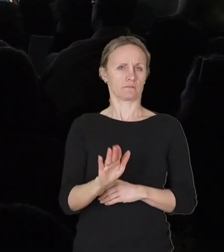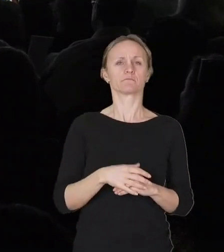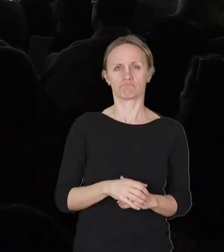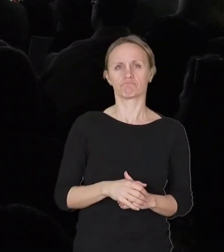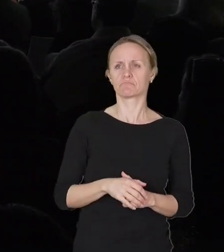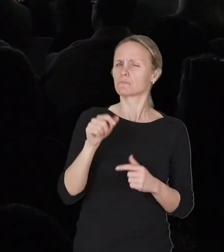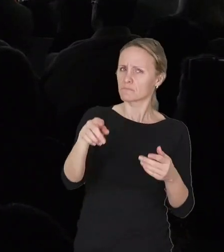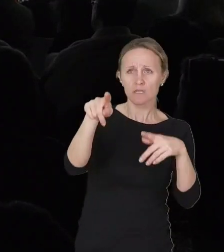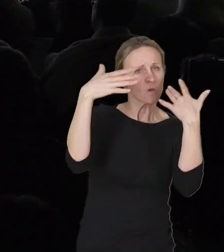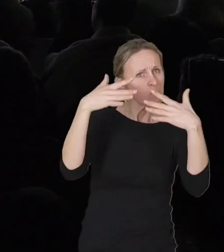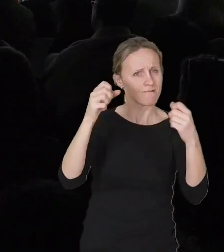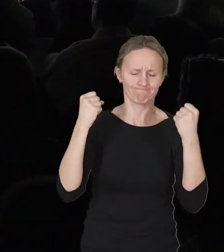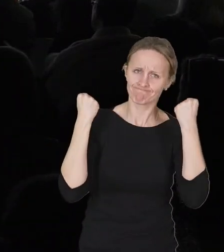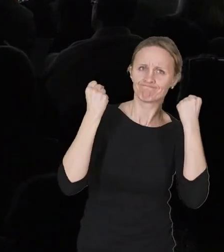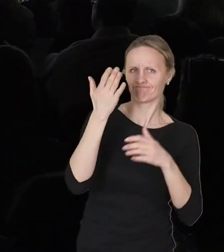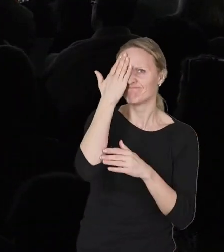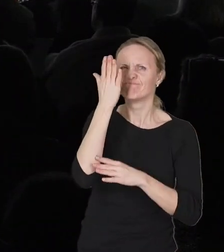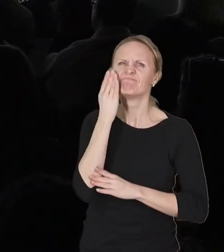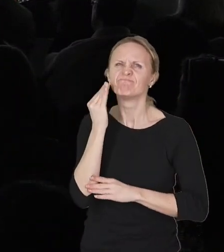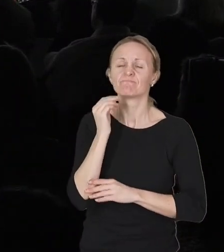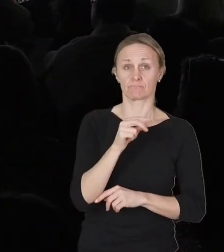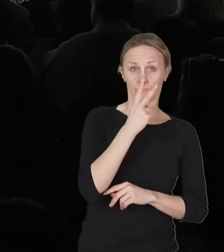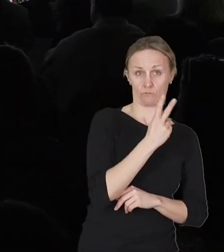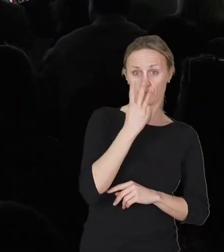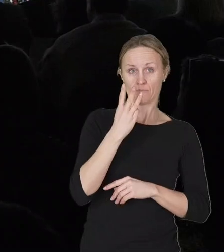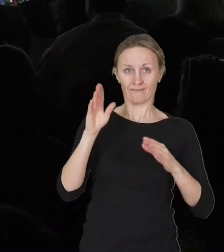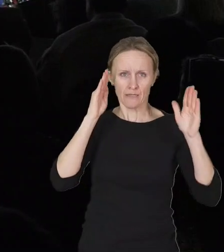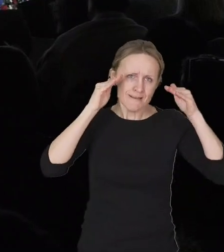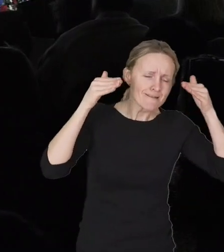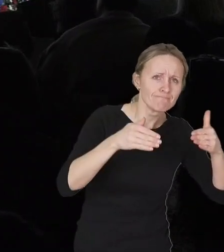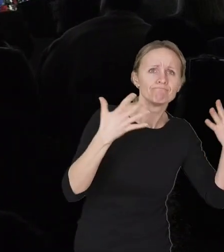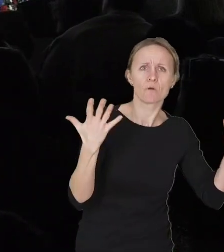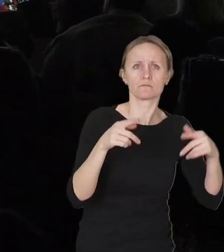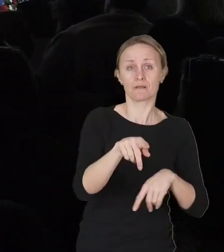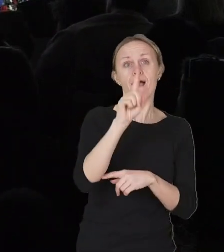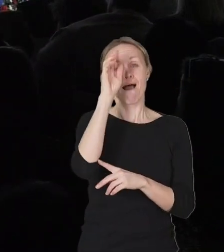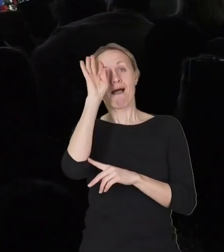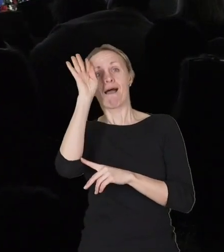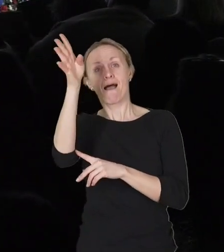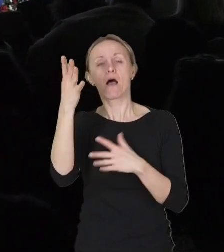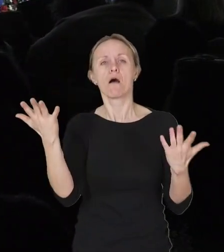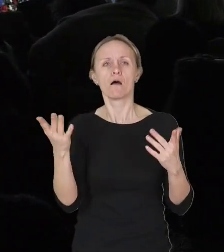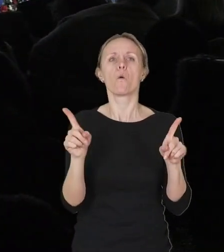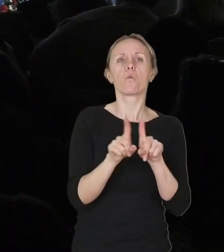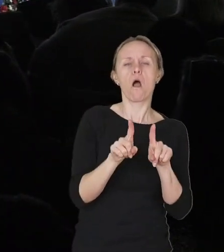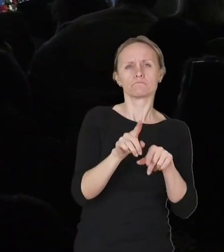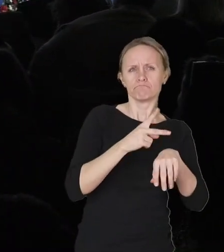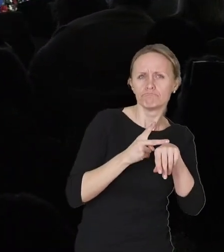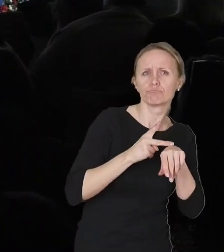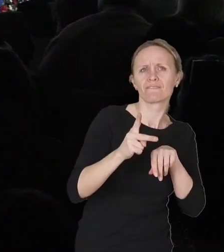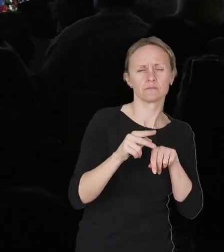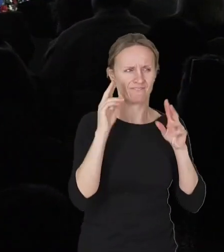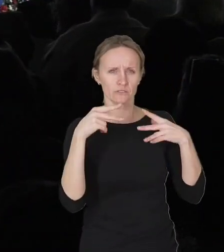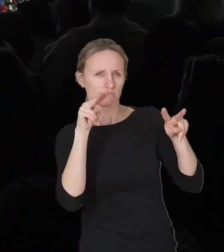in the Smart and Sustainable Growth Unit, where he monitors the relevant sector policies and coordinates the work of the